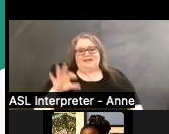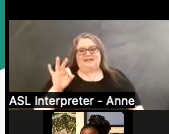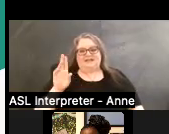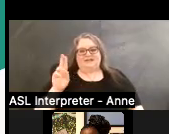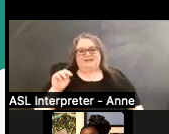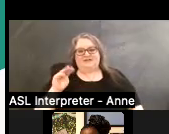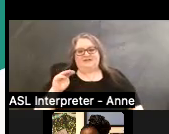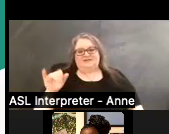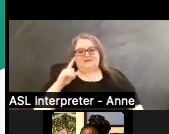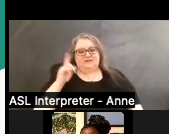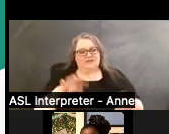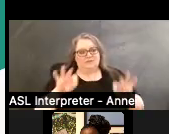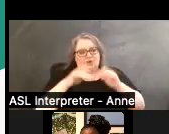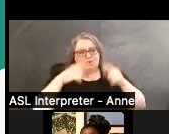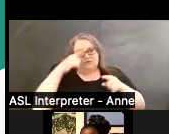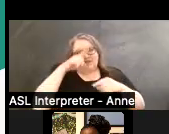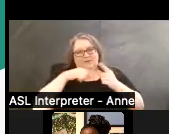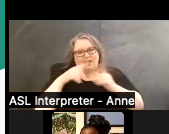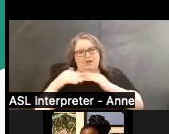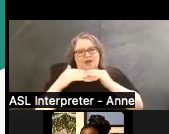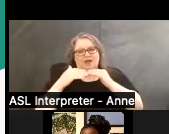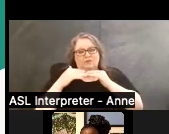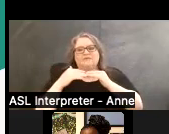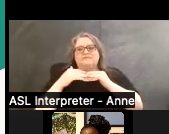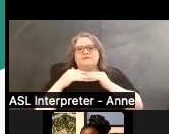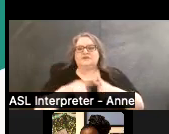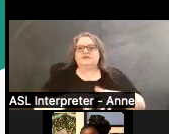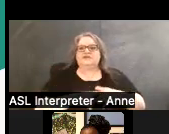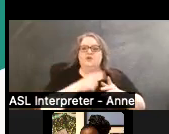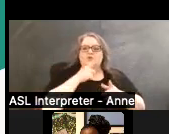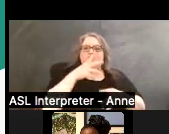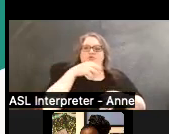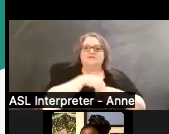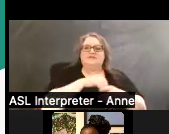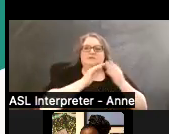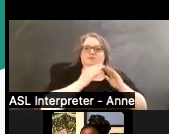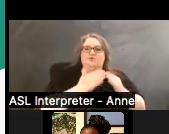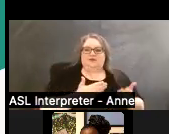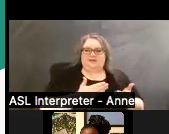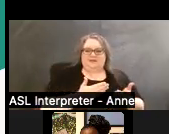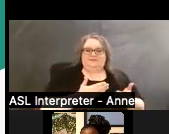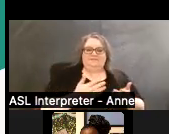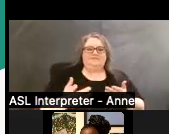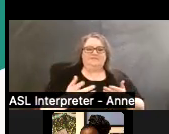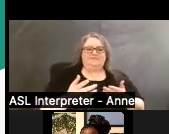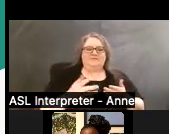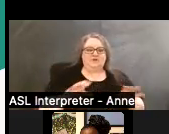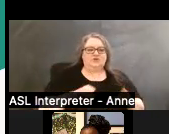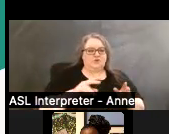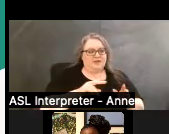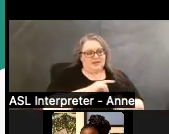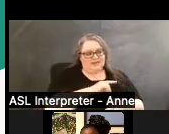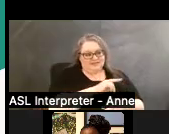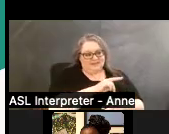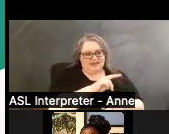when thinking about equity to start from a place of who is in your community, doing a scan, sort of like